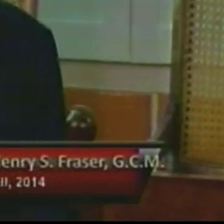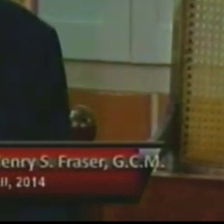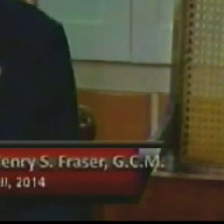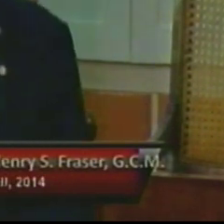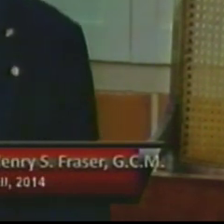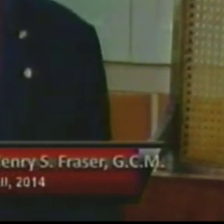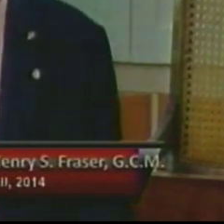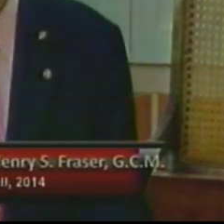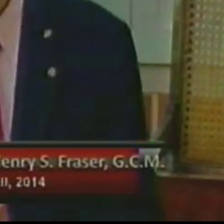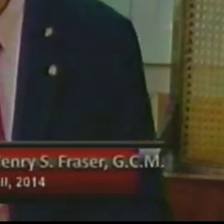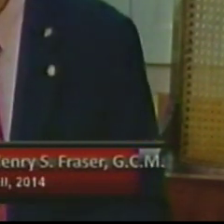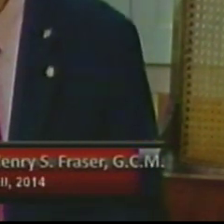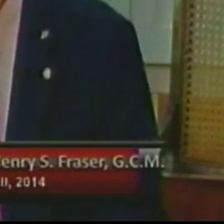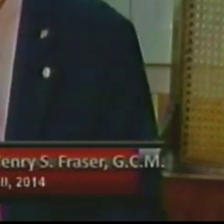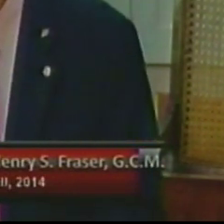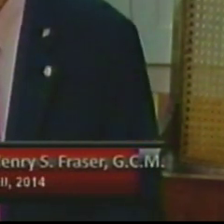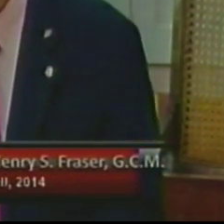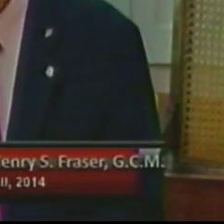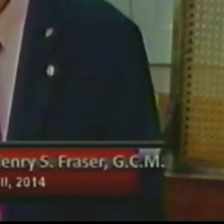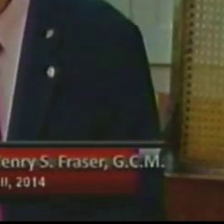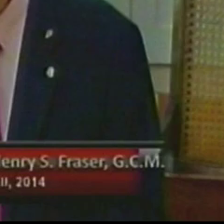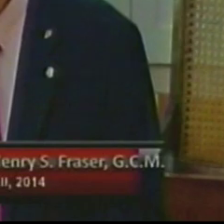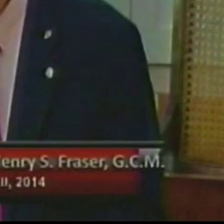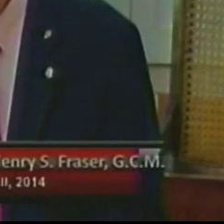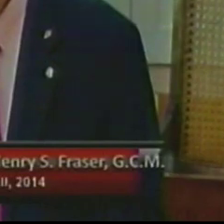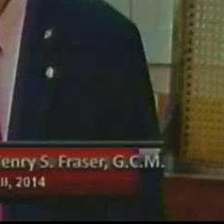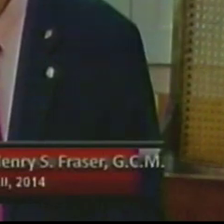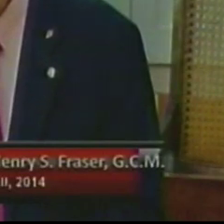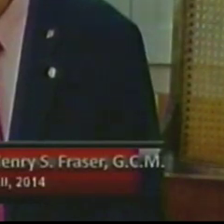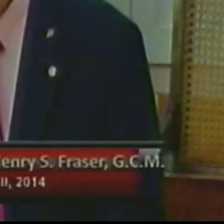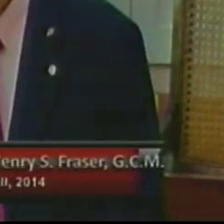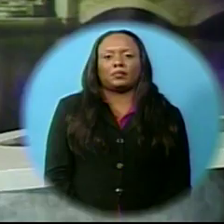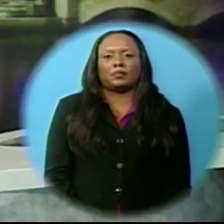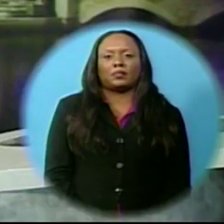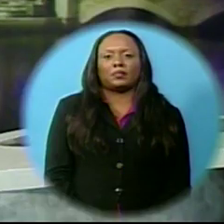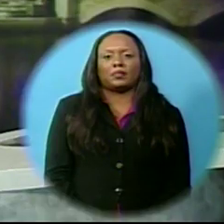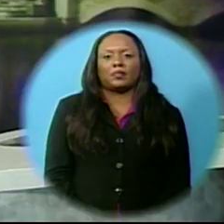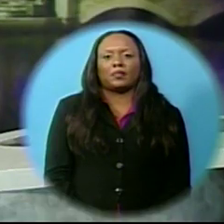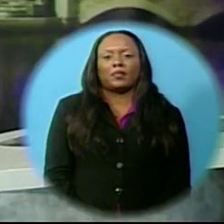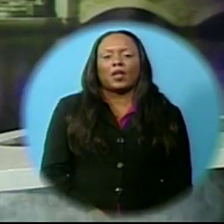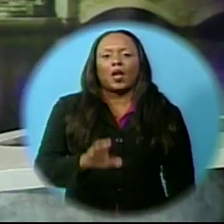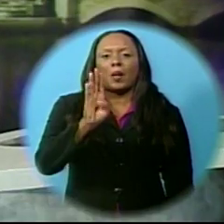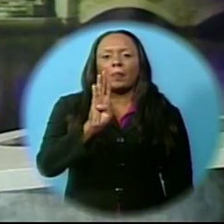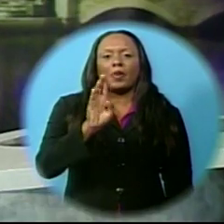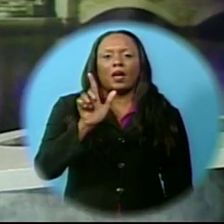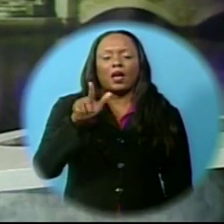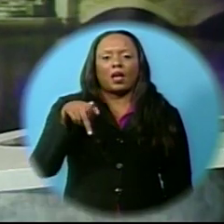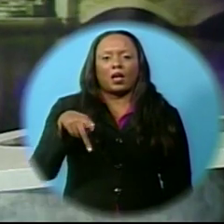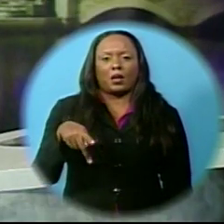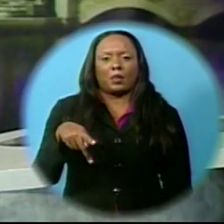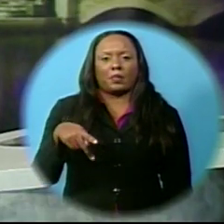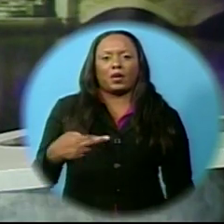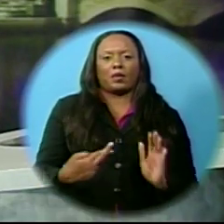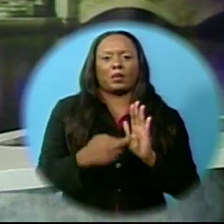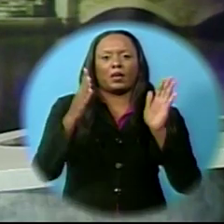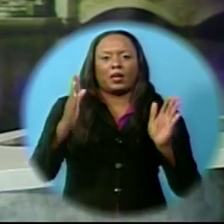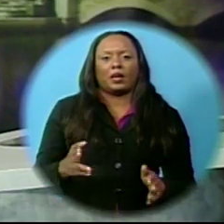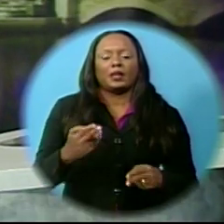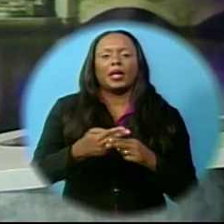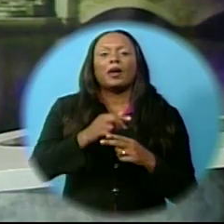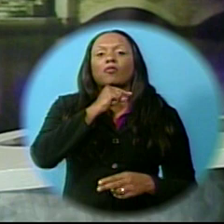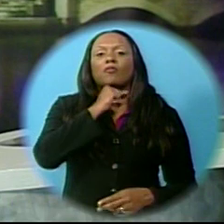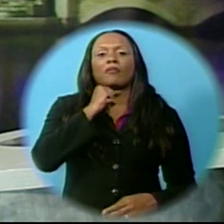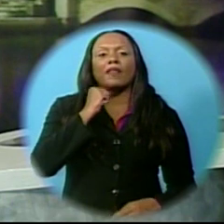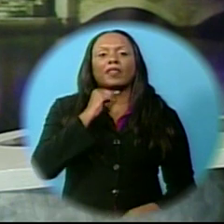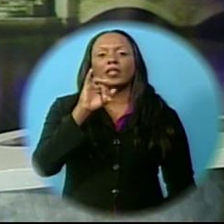tends to be wonderful for the individual performing artiste. Barbados Labour Party spokesman the Reverend Joseph